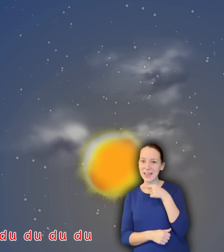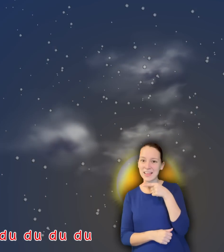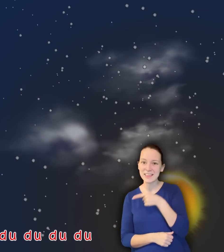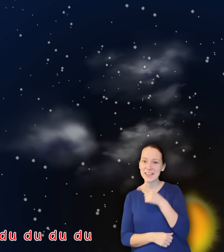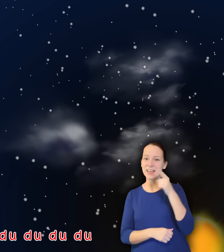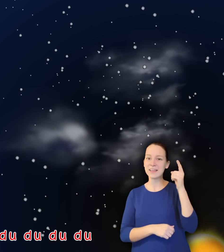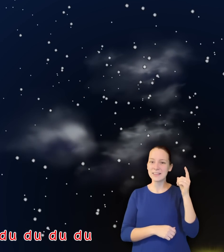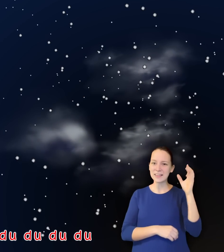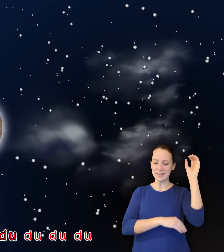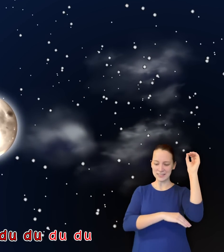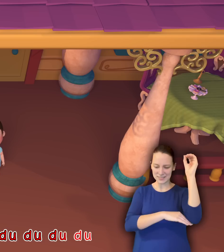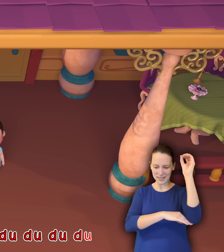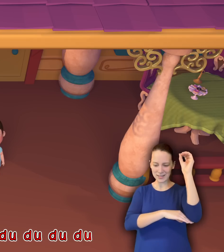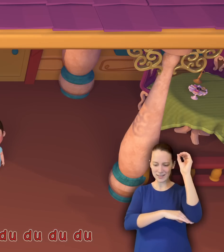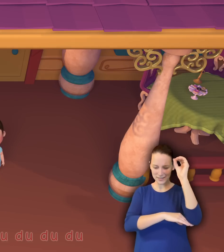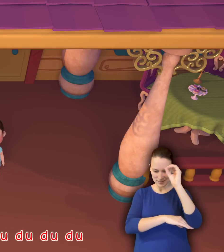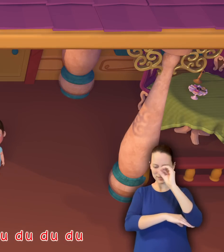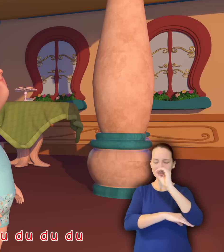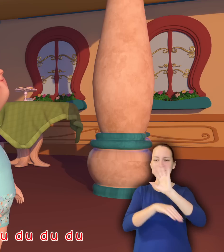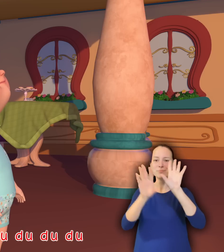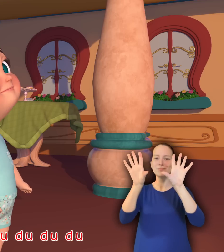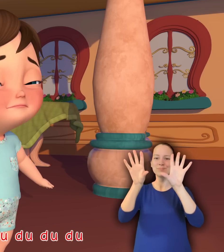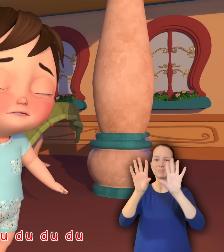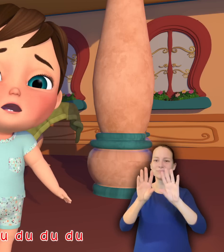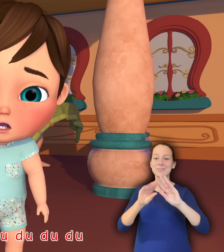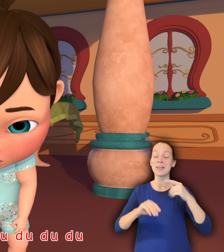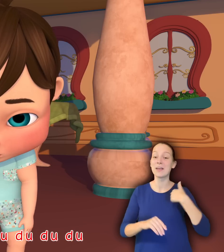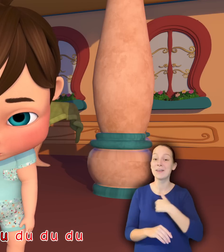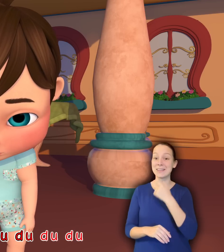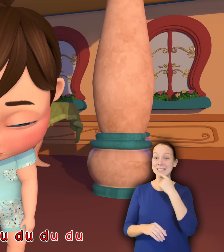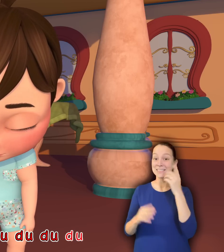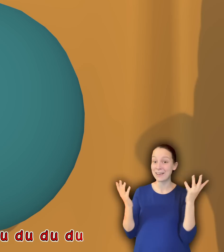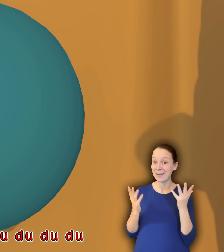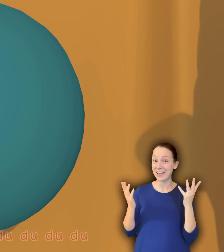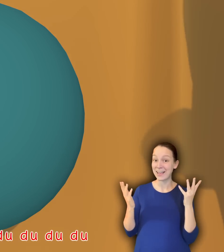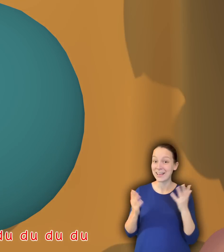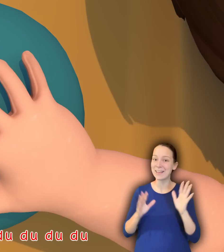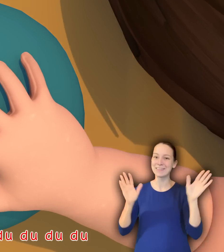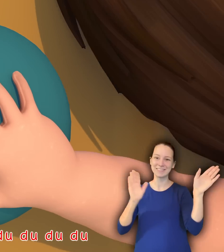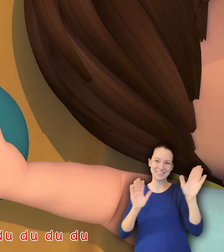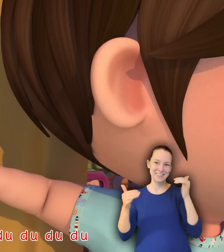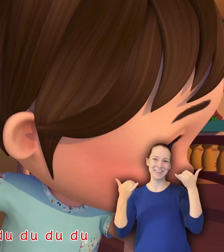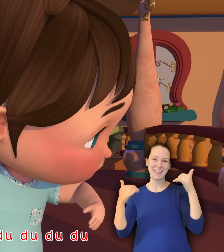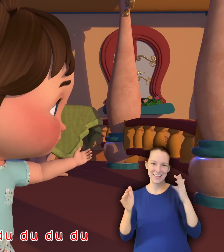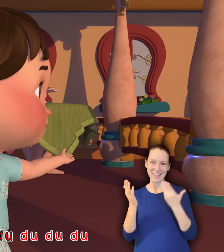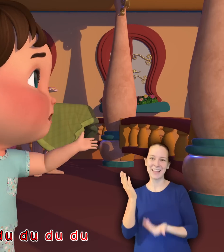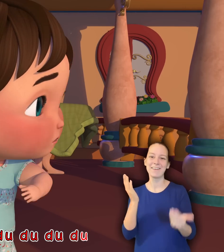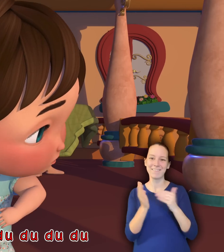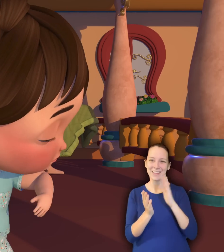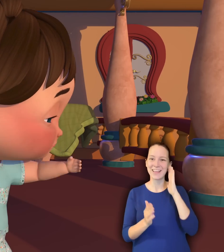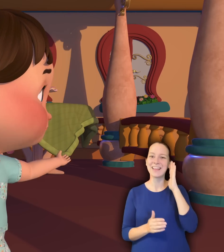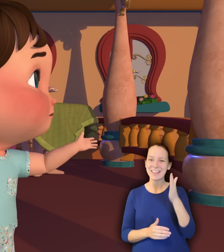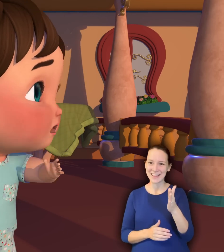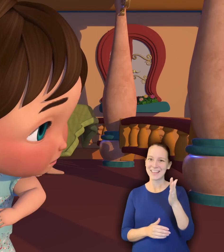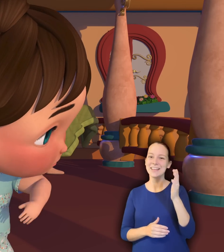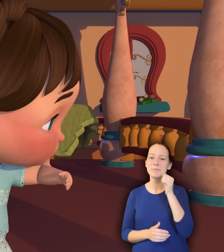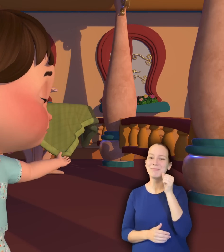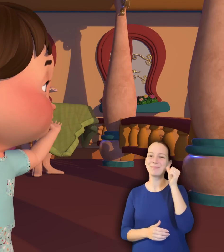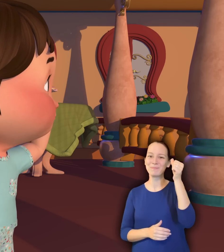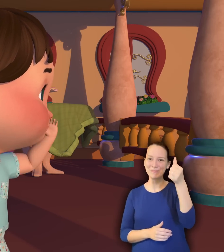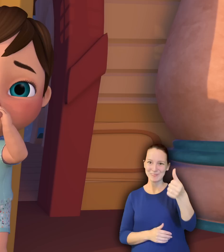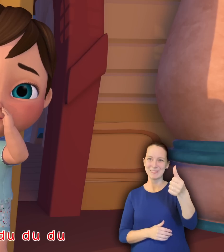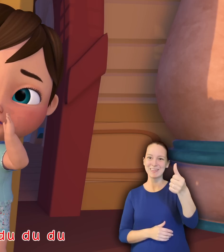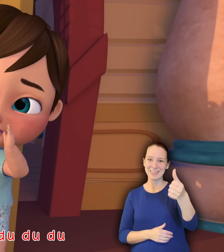sun set away. And so we say, we'll play again another